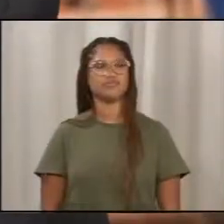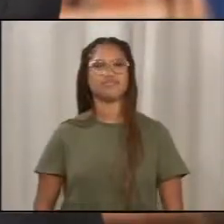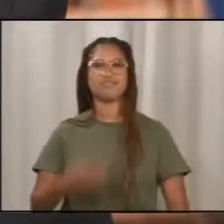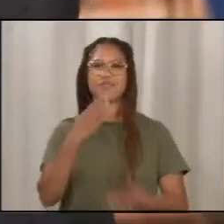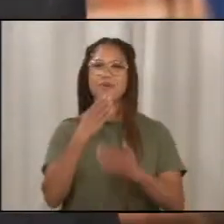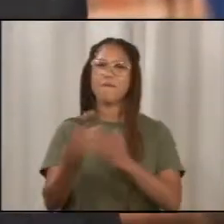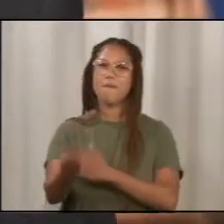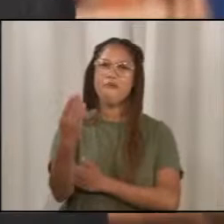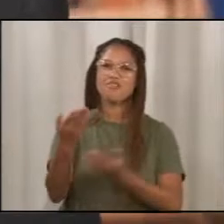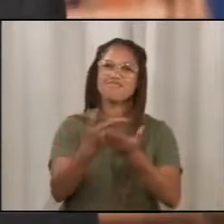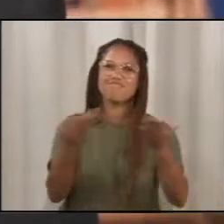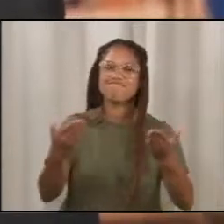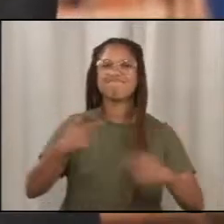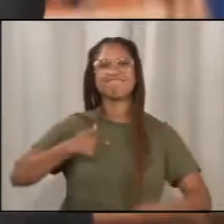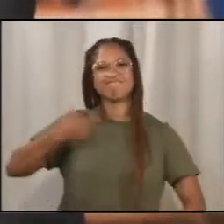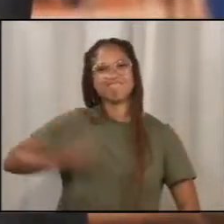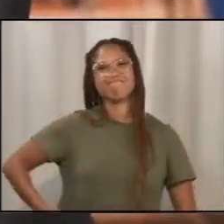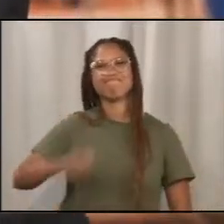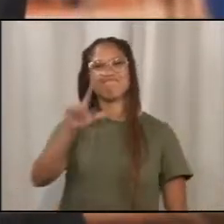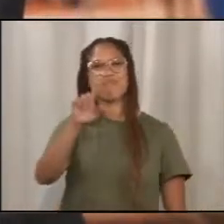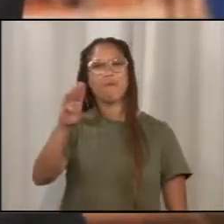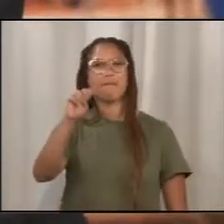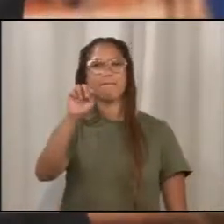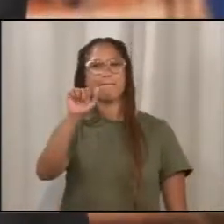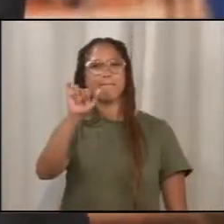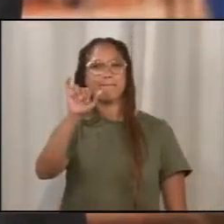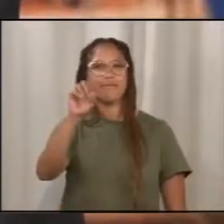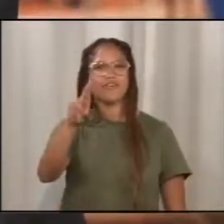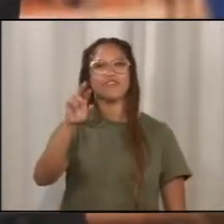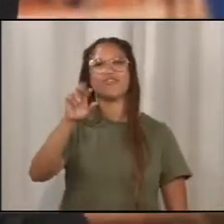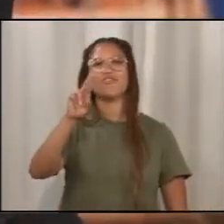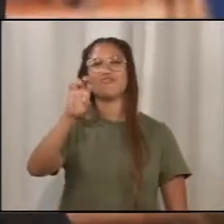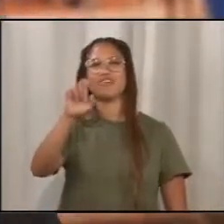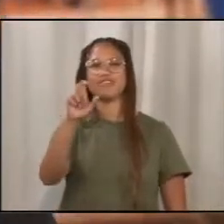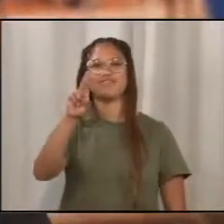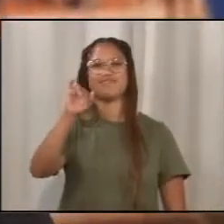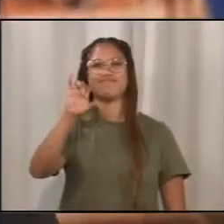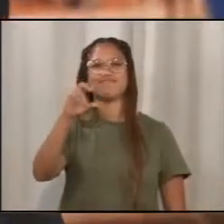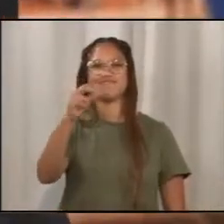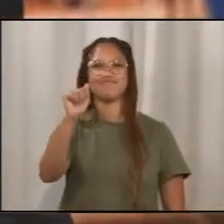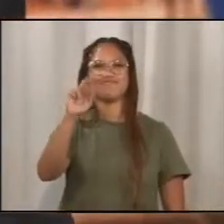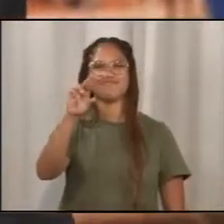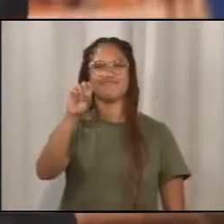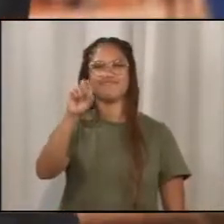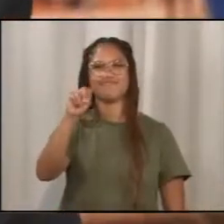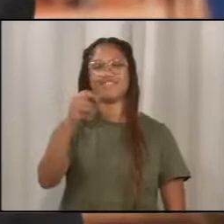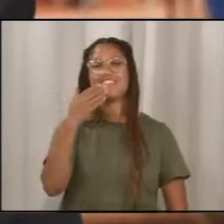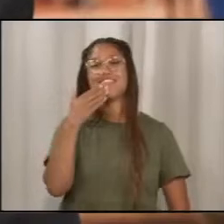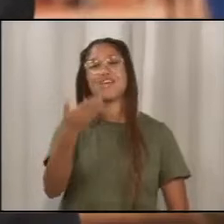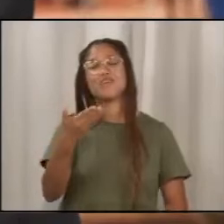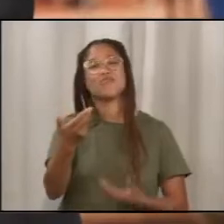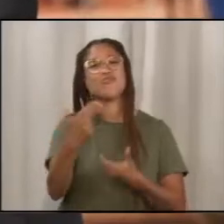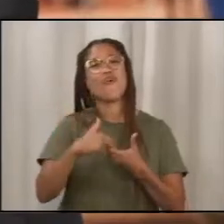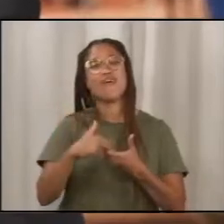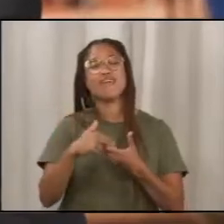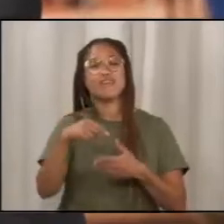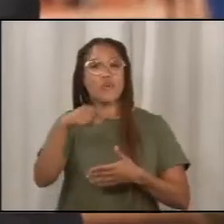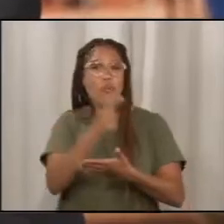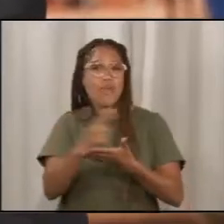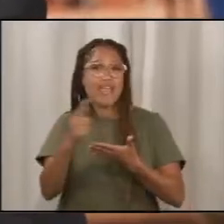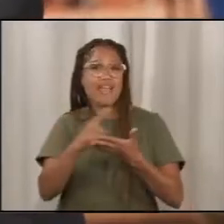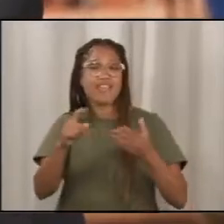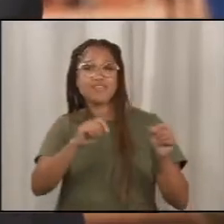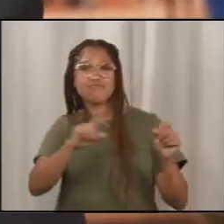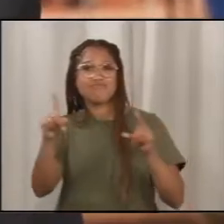Good morning, folks. I'm Long Beach Mayor Rex Richardson. Thanks for joining us once again for our weekly live stream where we provide updates on